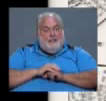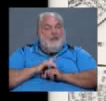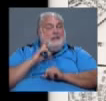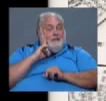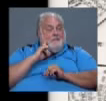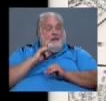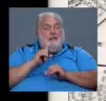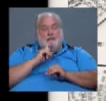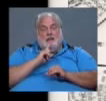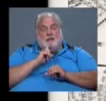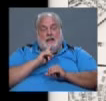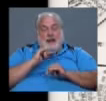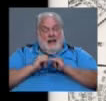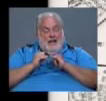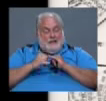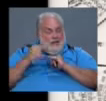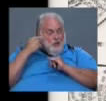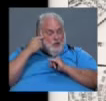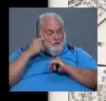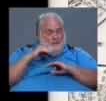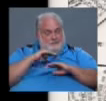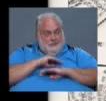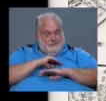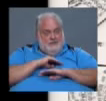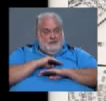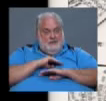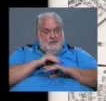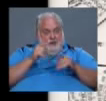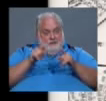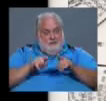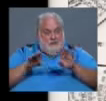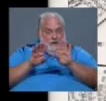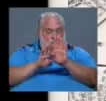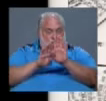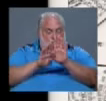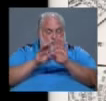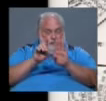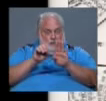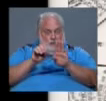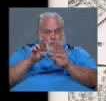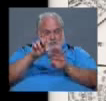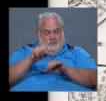they were satisfied, so you never know what goes on behind closed doors.